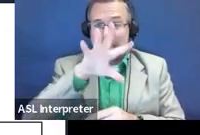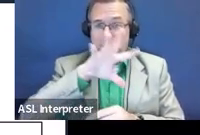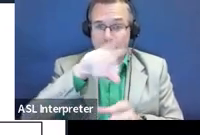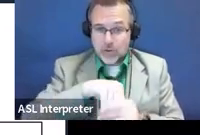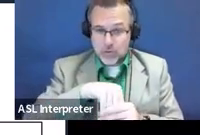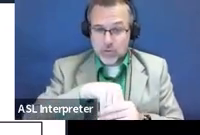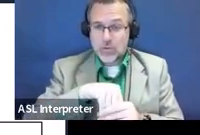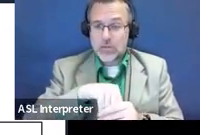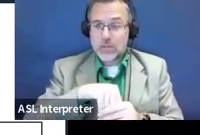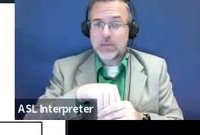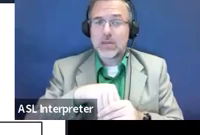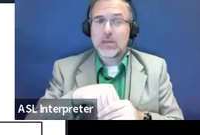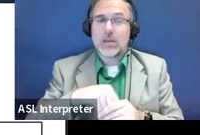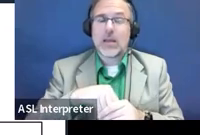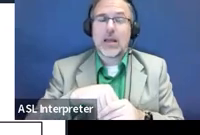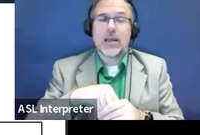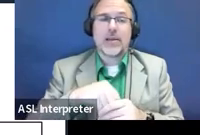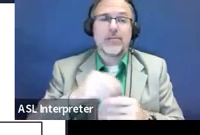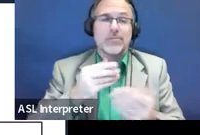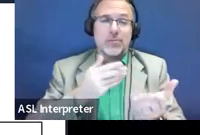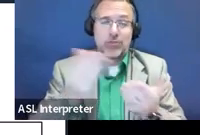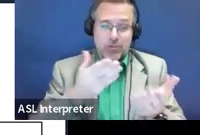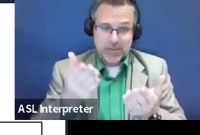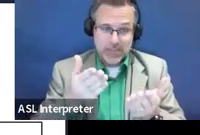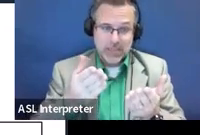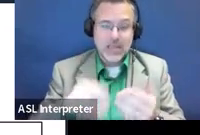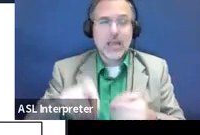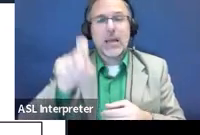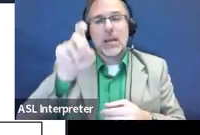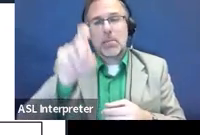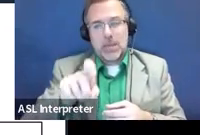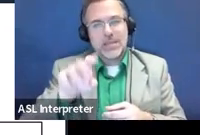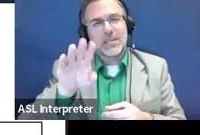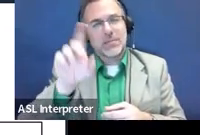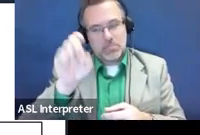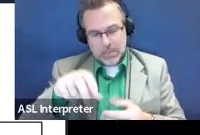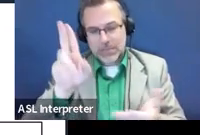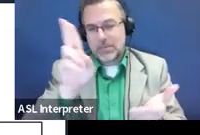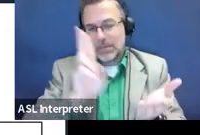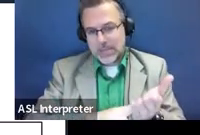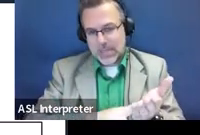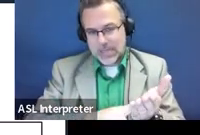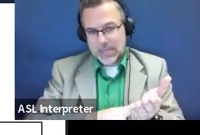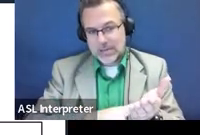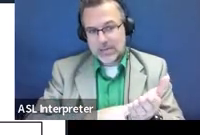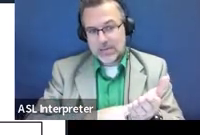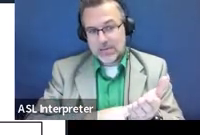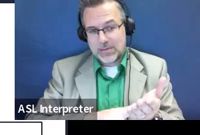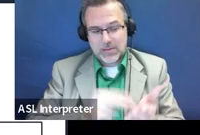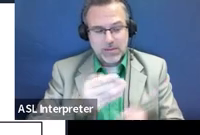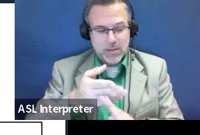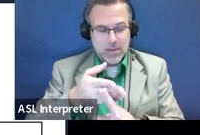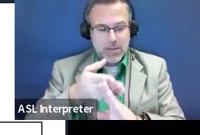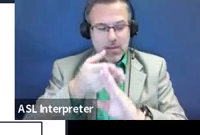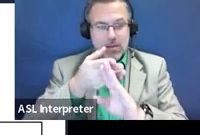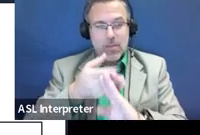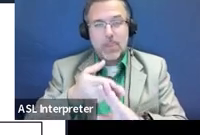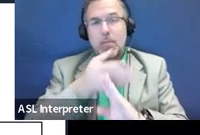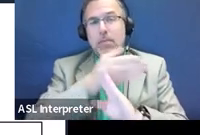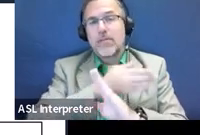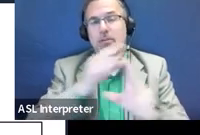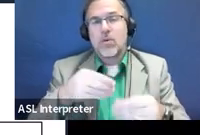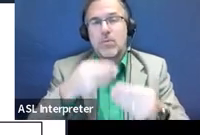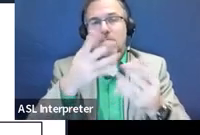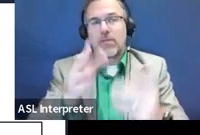services. And so this does need to be signed. before providing special education and